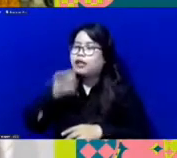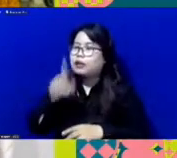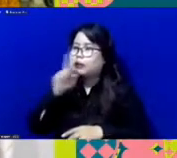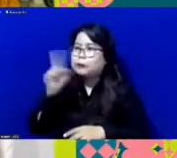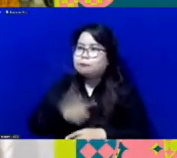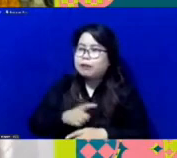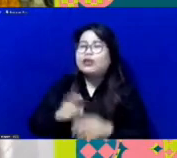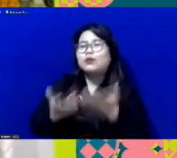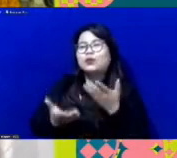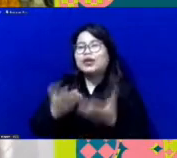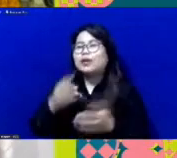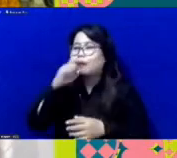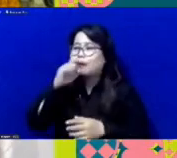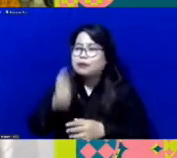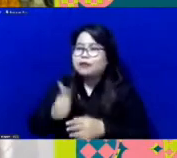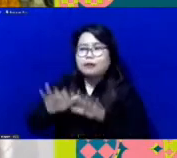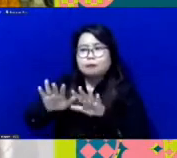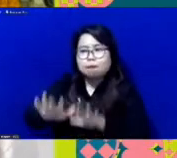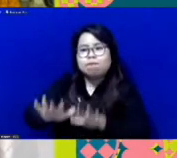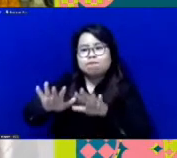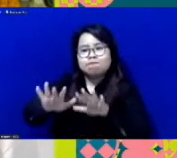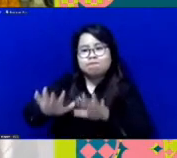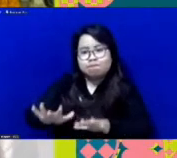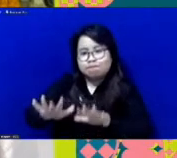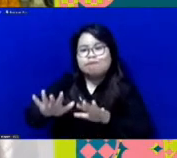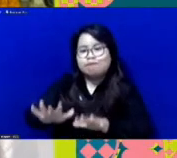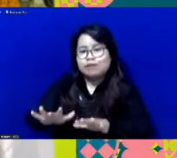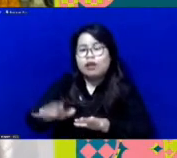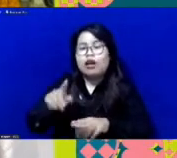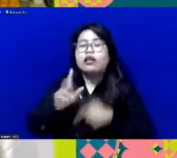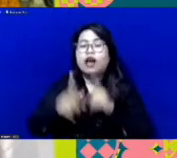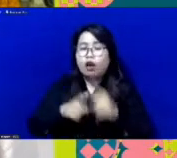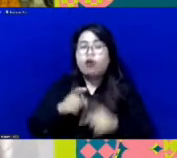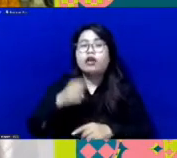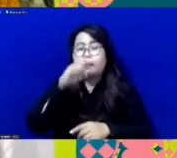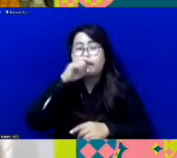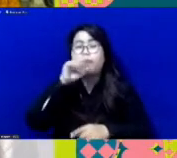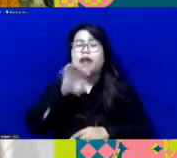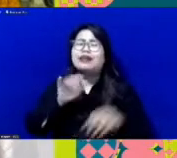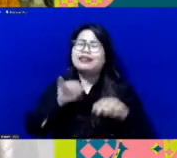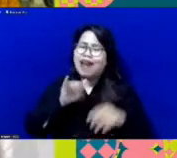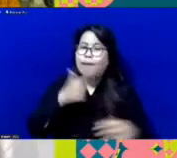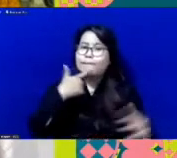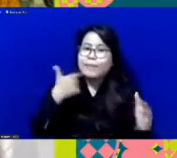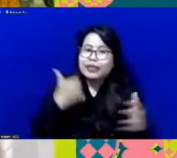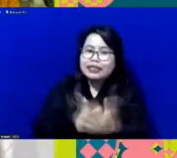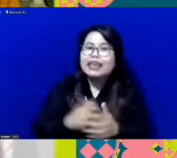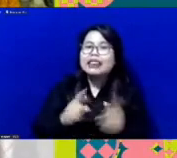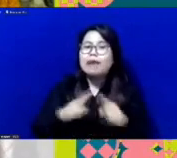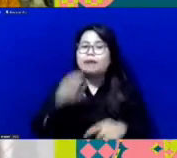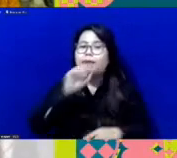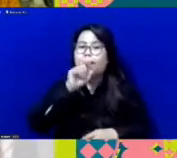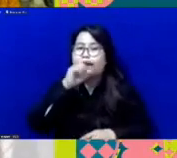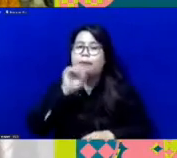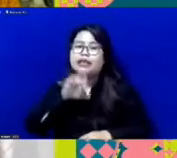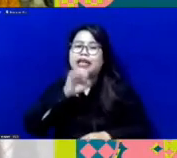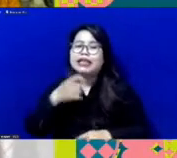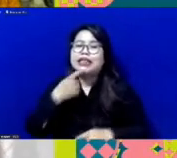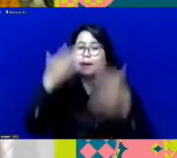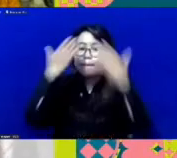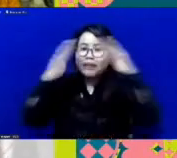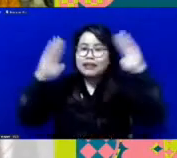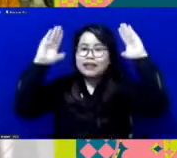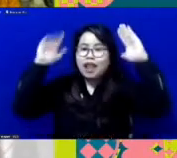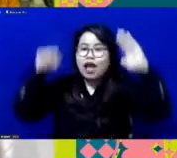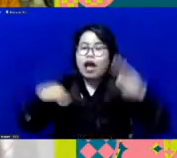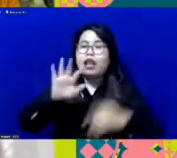what you're saying is so profound. Yeah. Because you're talking about the Pancasila, which are the five values that Indonesia